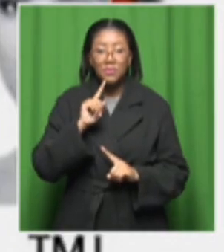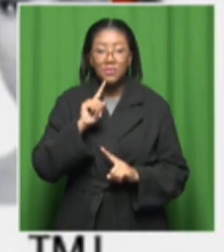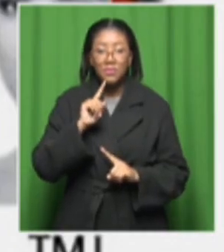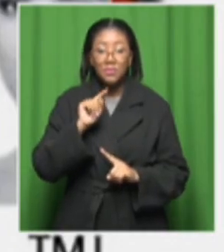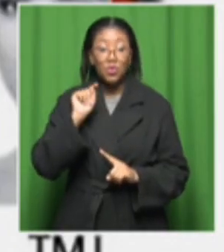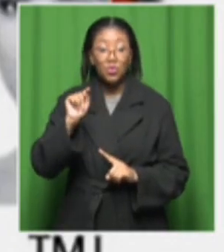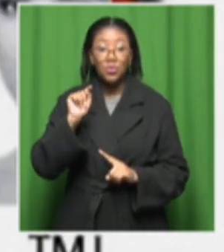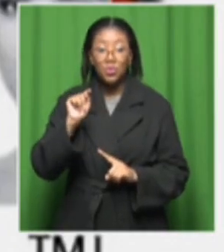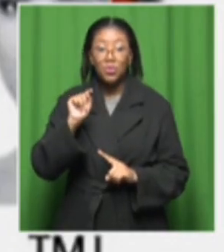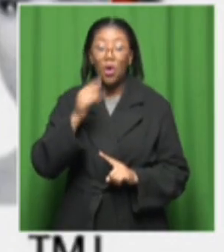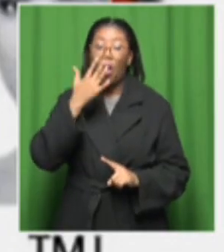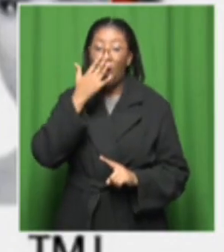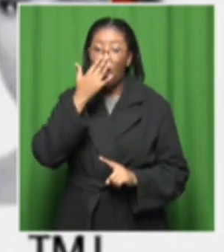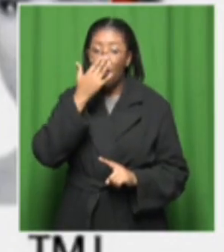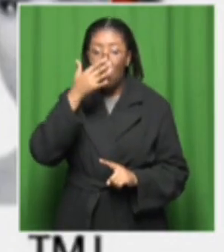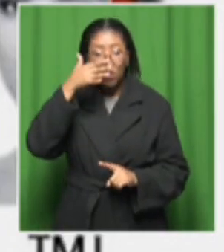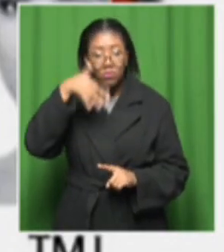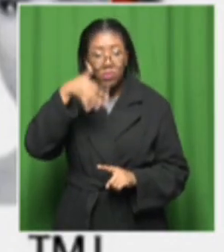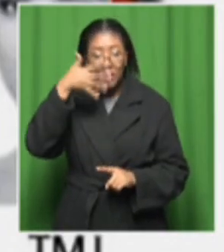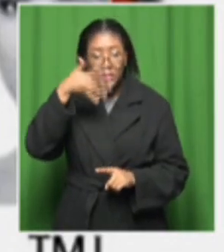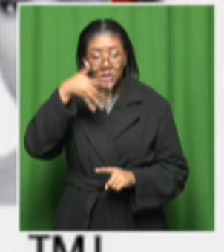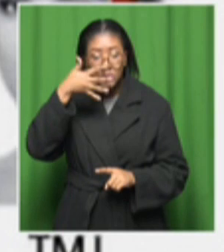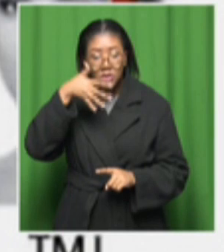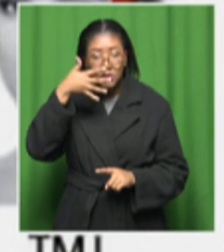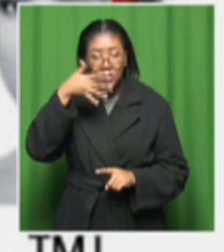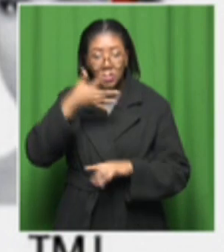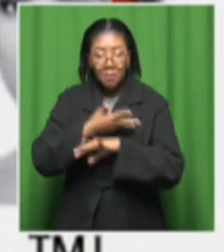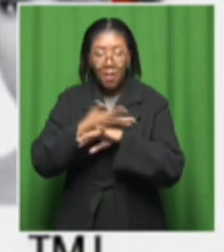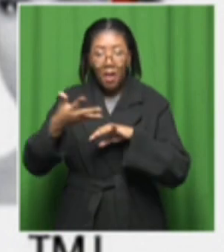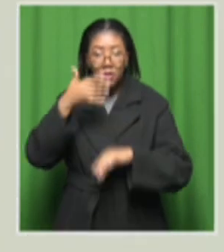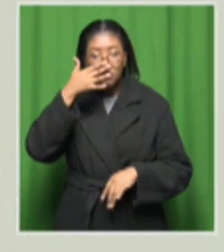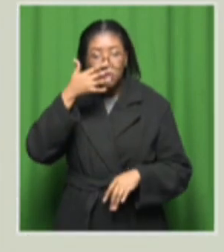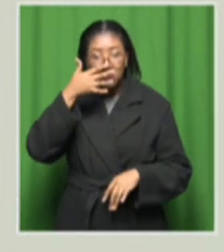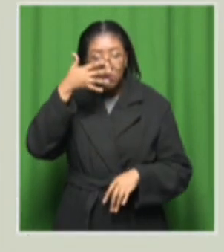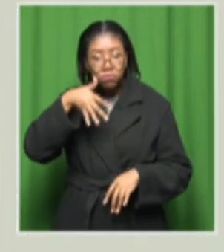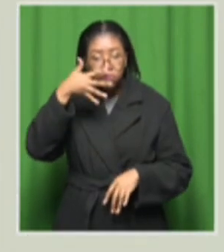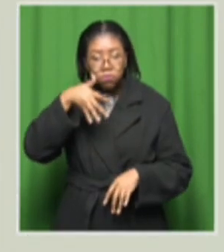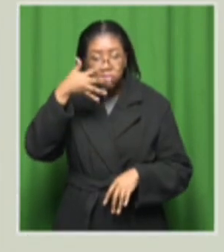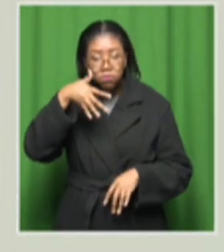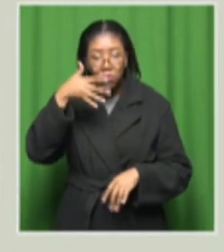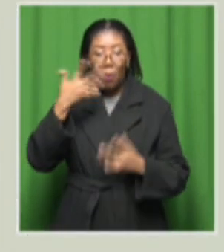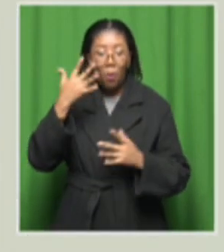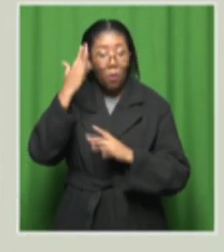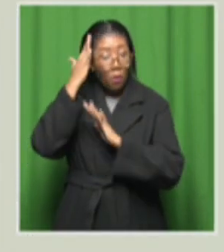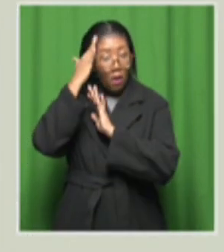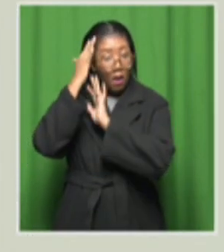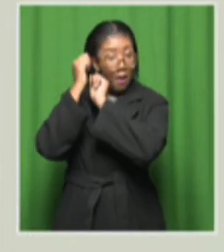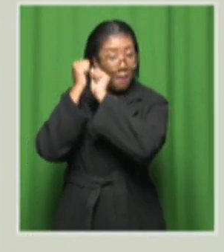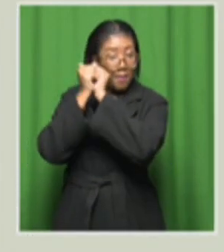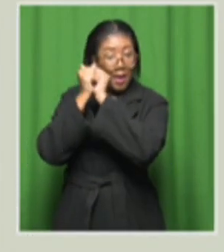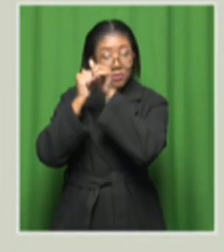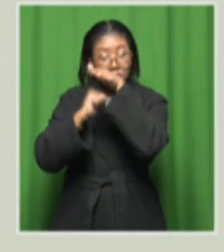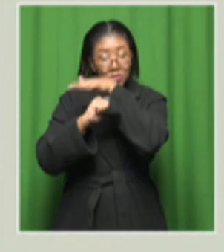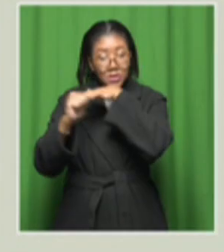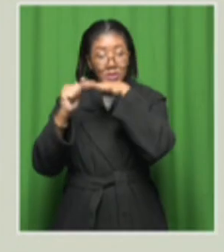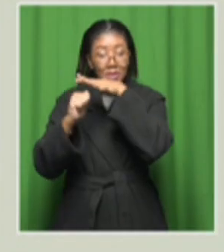So usually when there's a bleed, the likes of subarachnoid bleed, a bleed is when there's a blood accumulating in the head. That is